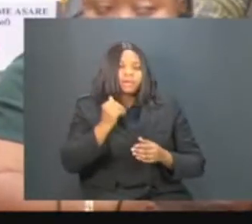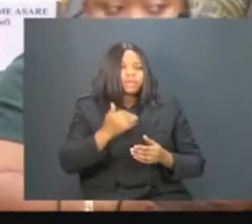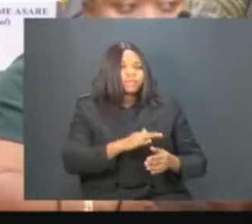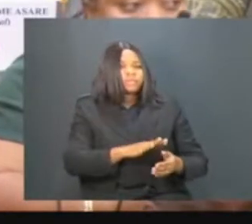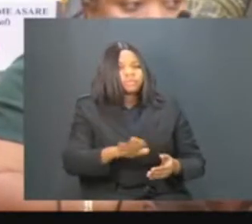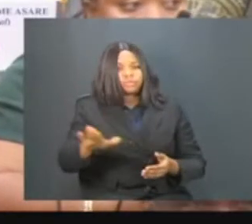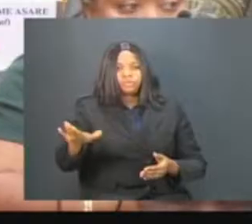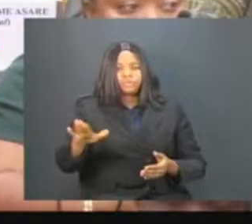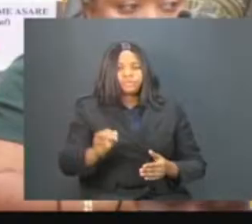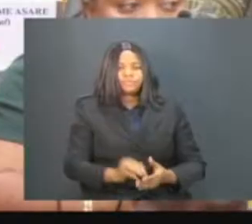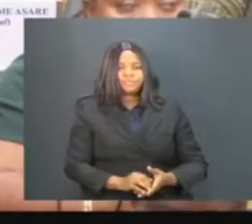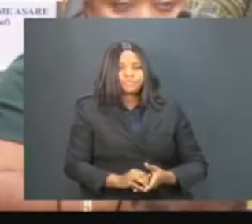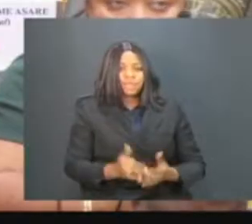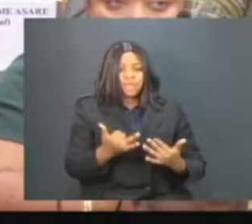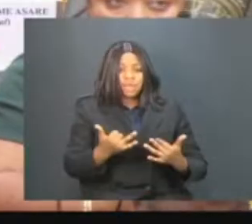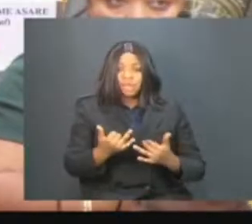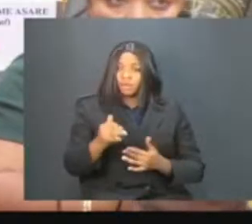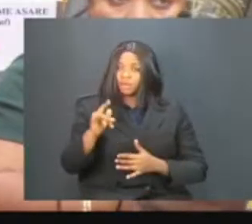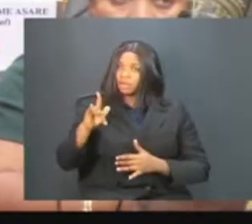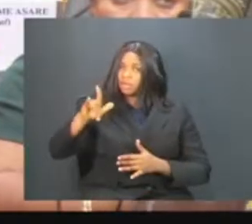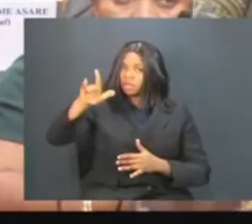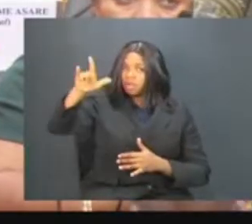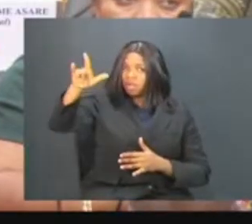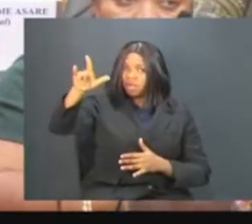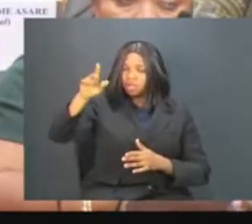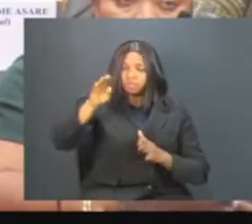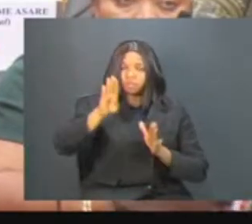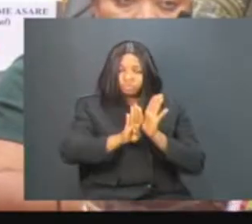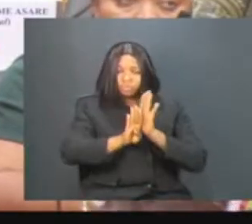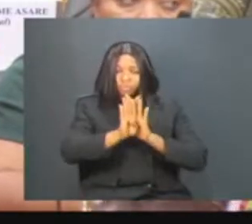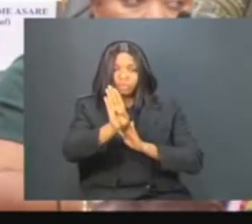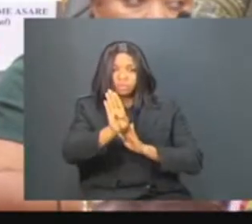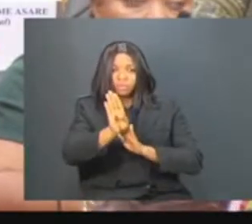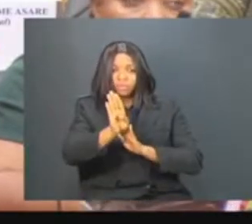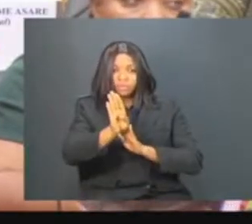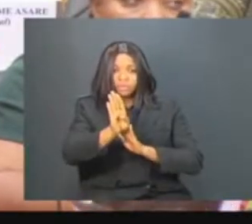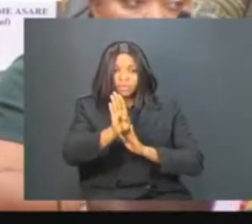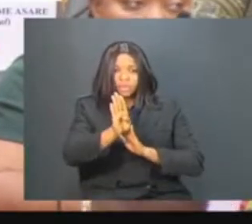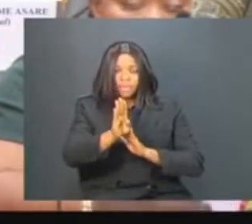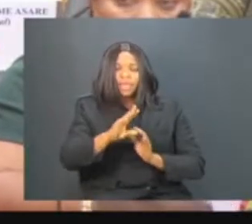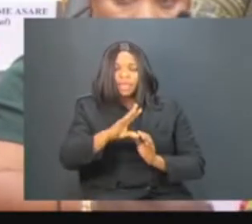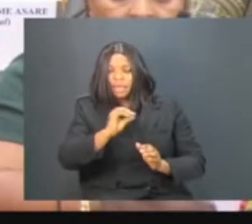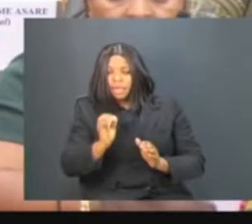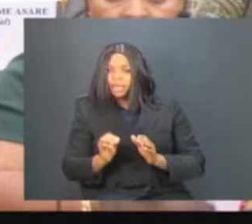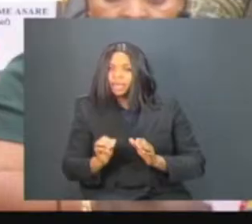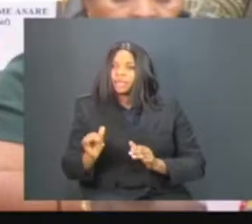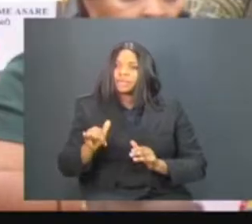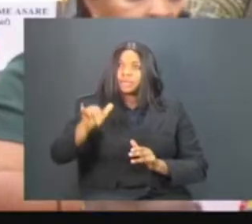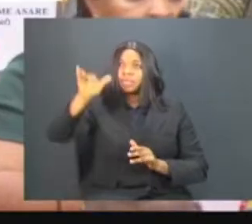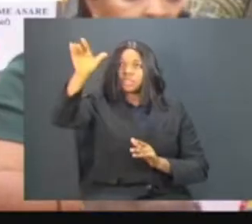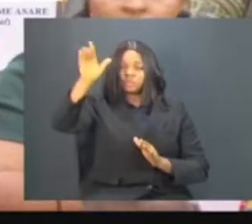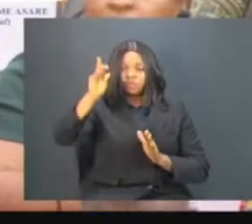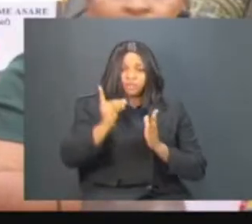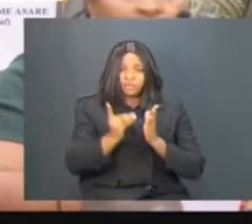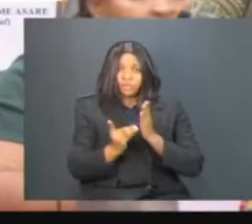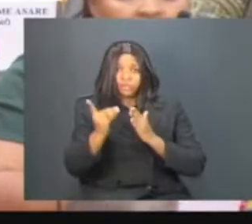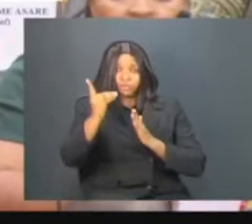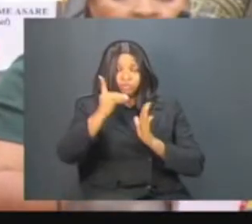export promotion and export development are two distinct things. They are never the